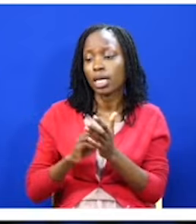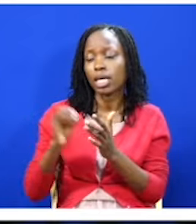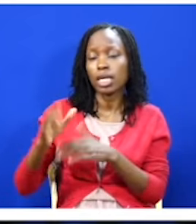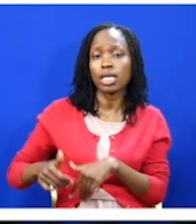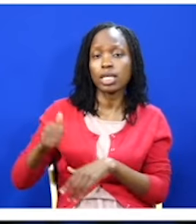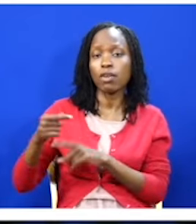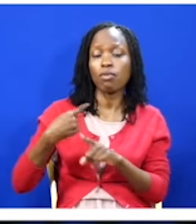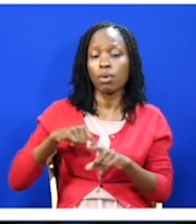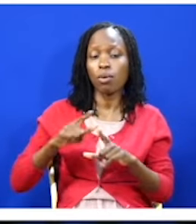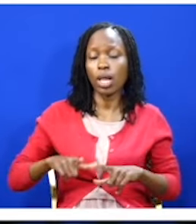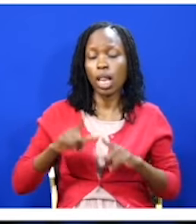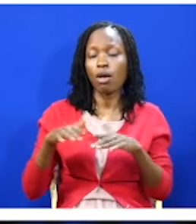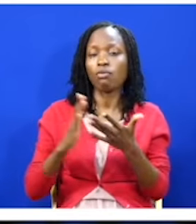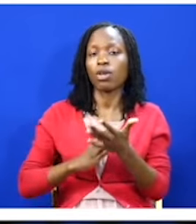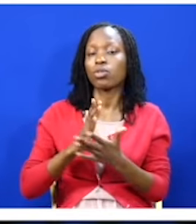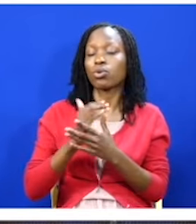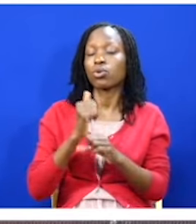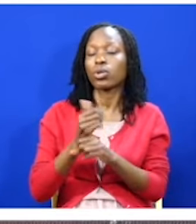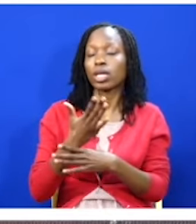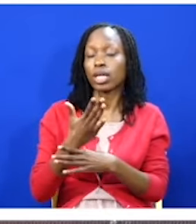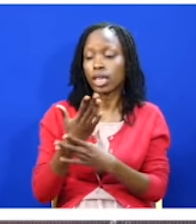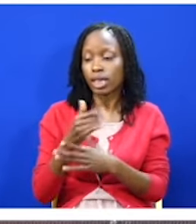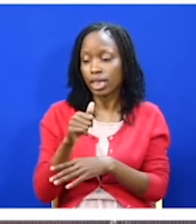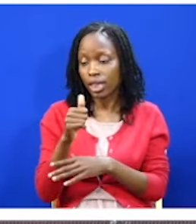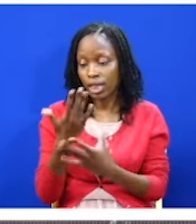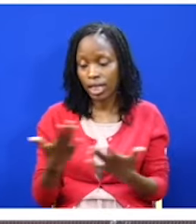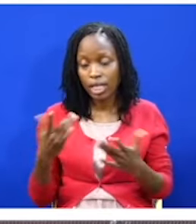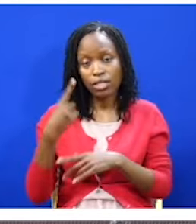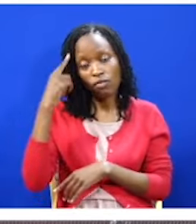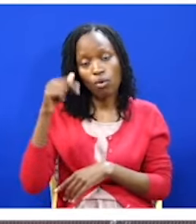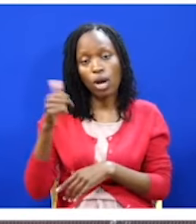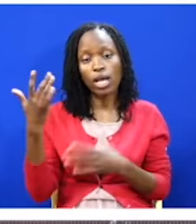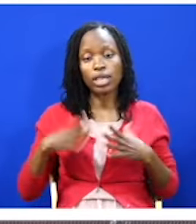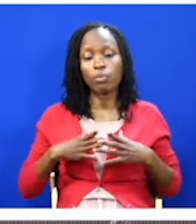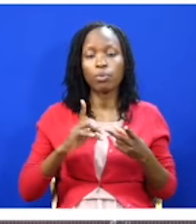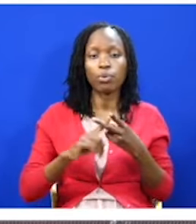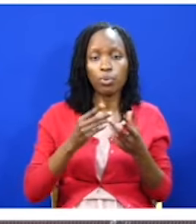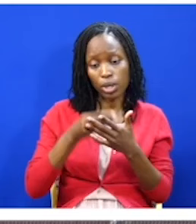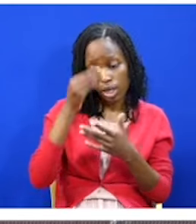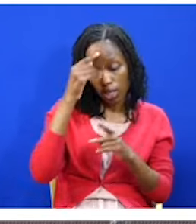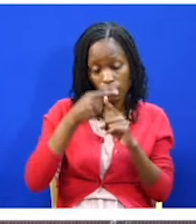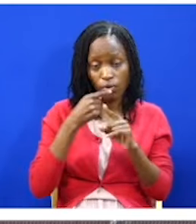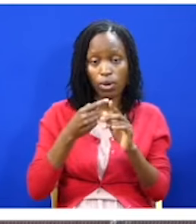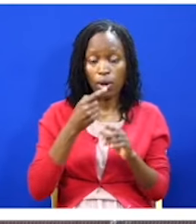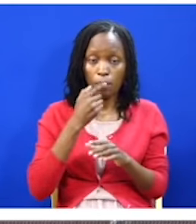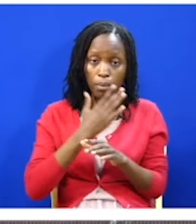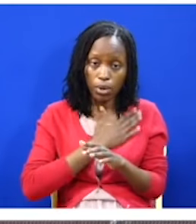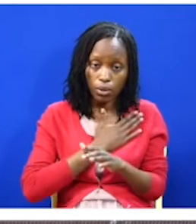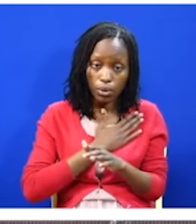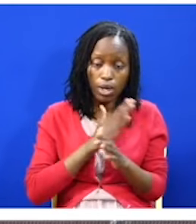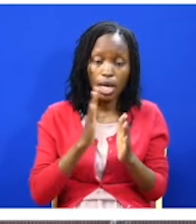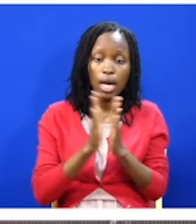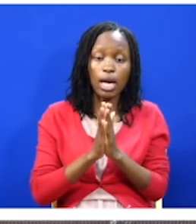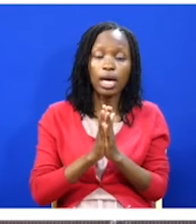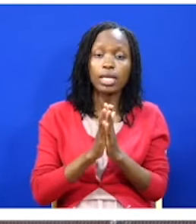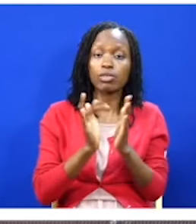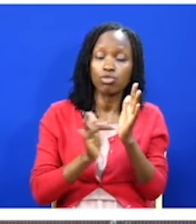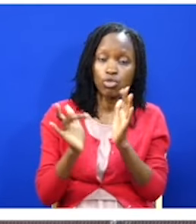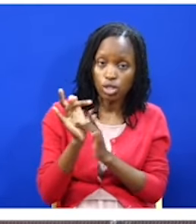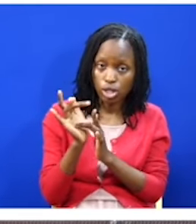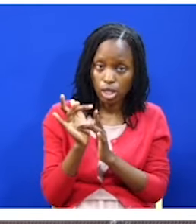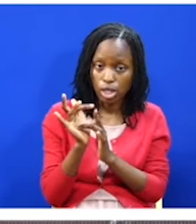doing things for others. Number two, we learned from the example of Ruth, and most importantly from the example of